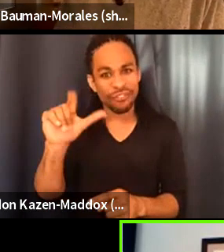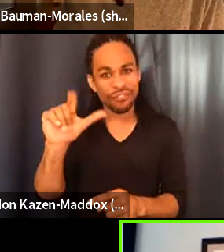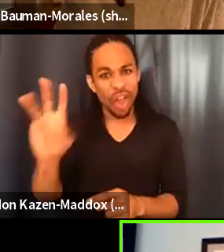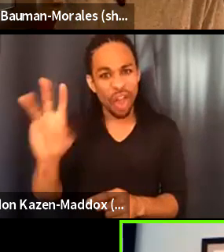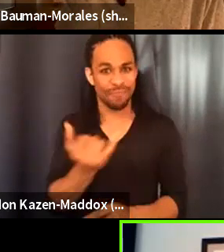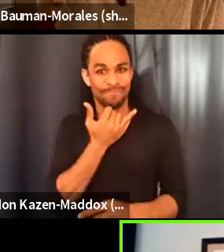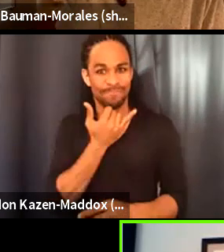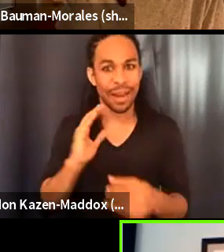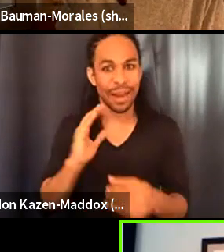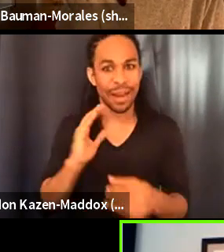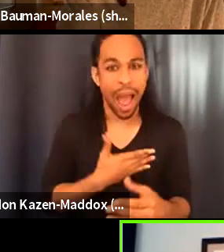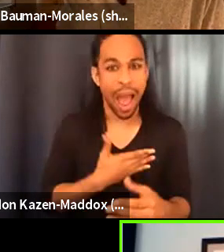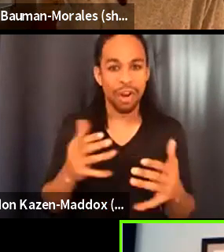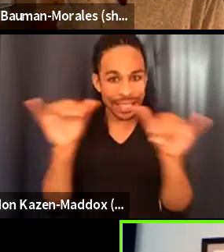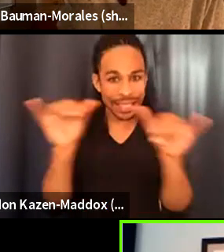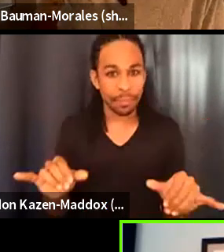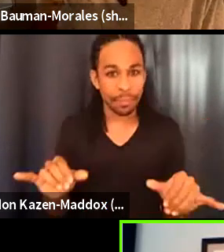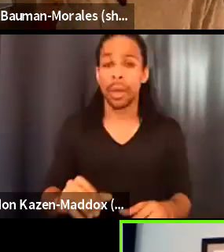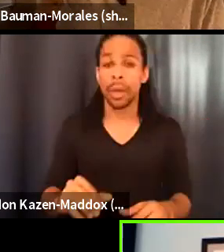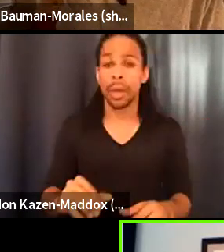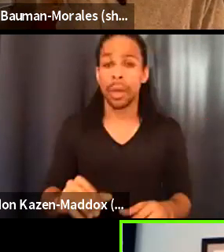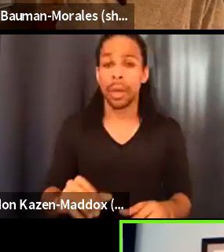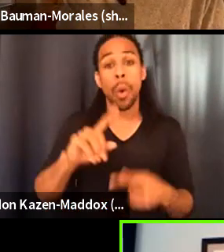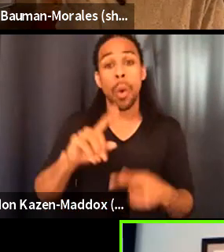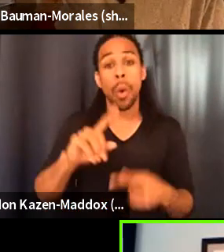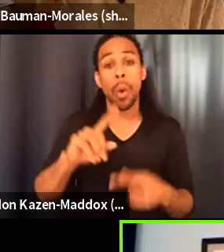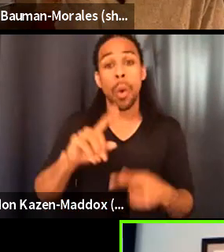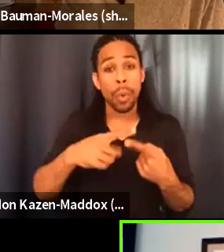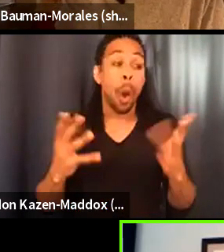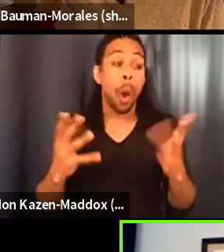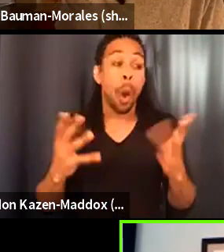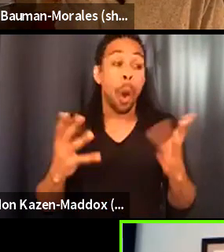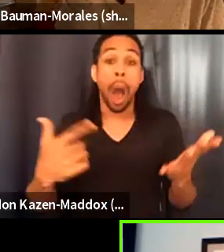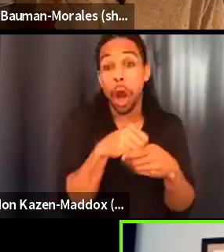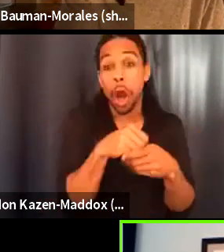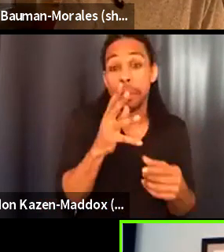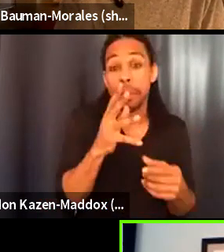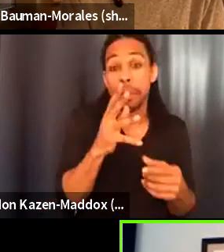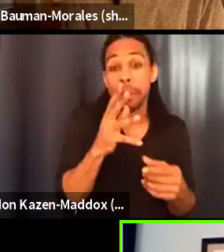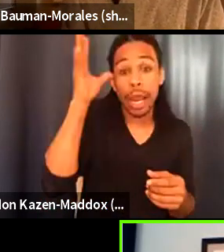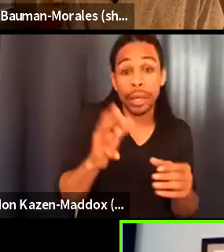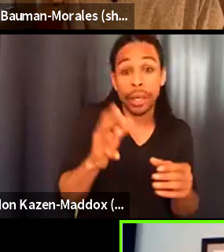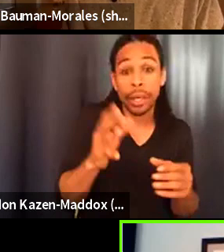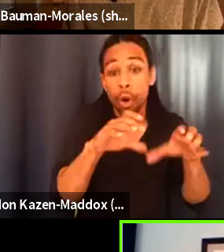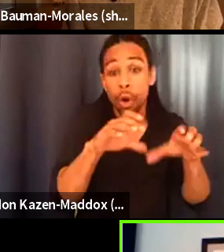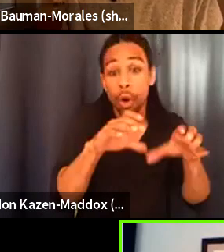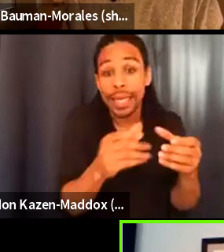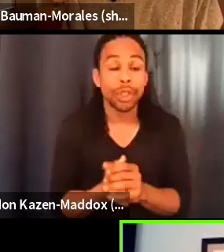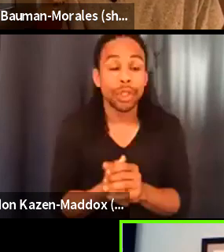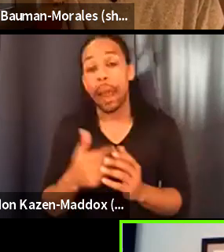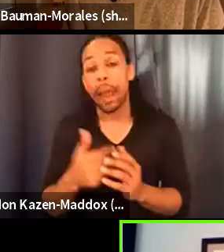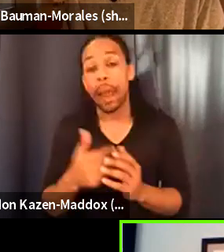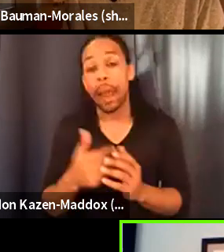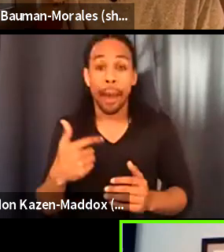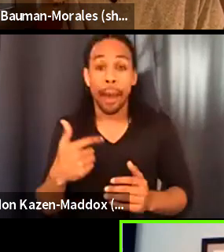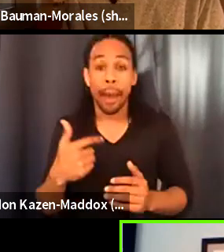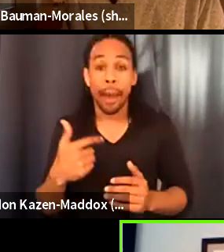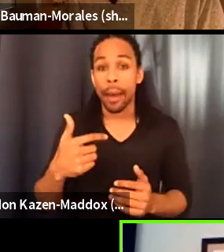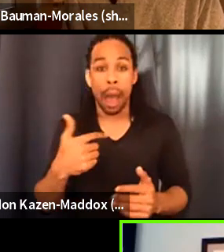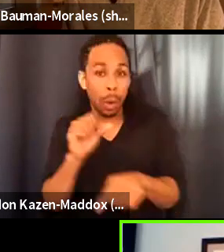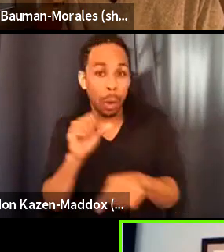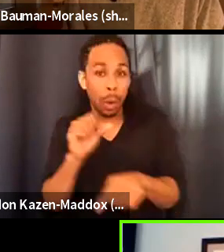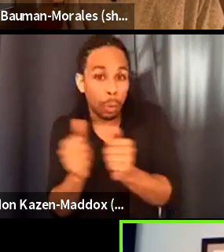I'm part of a government, we can't do this. I mean, we really have to crack the egg open and start